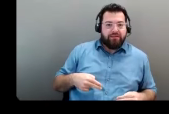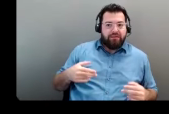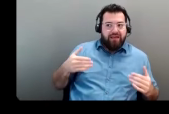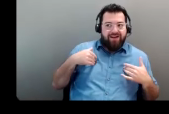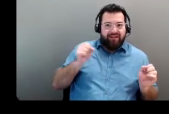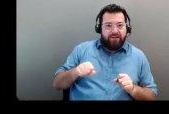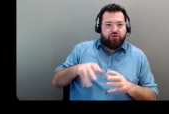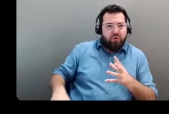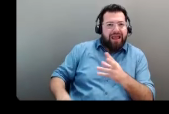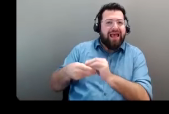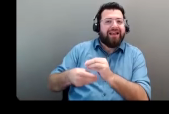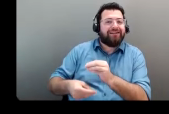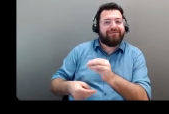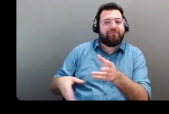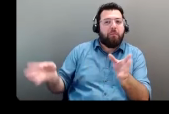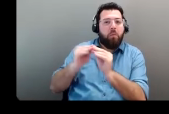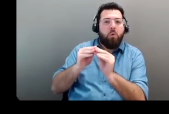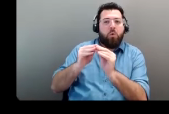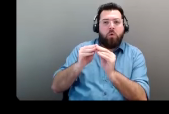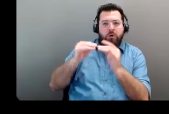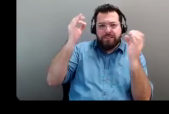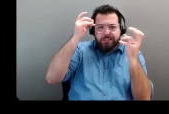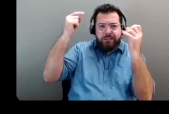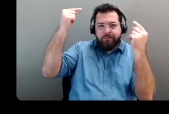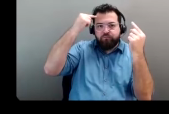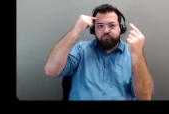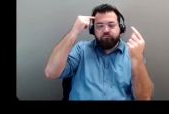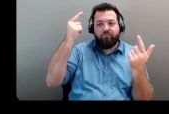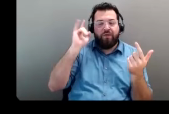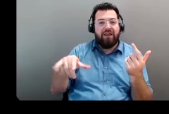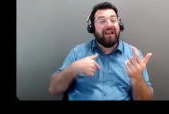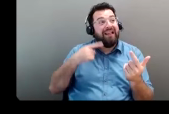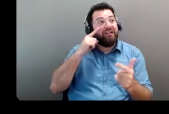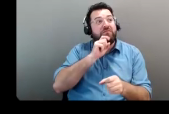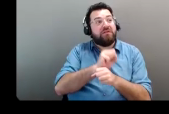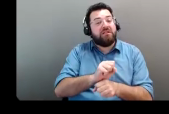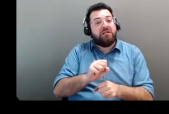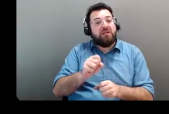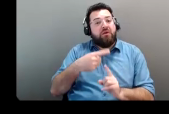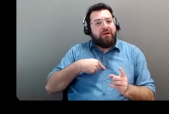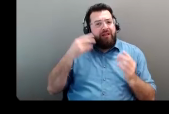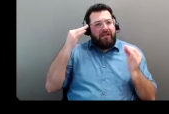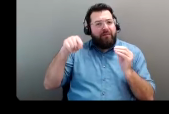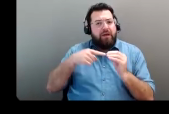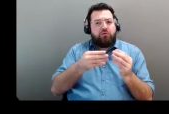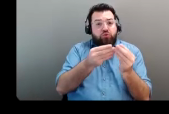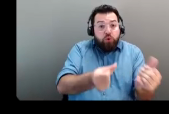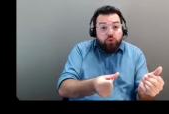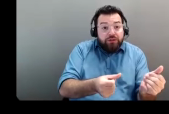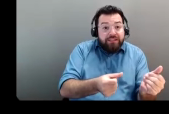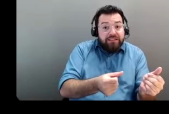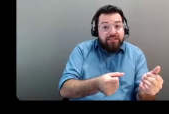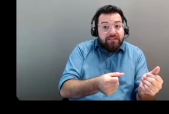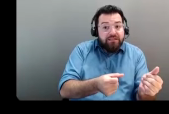add some extra cognition to that. And I think like touching on like, as far as like solutions are too as well, but